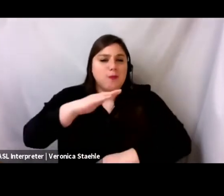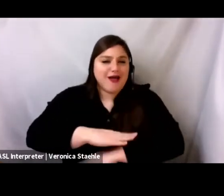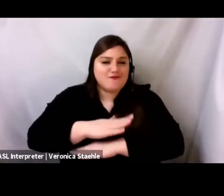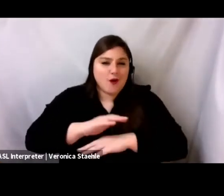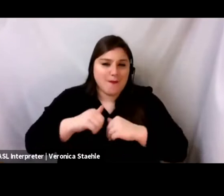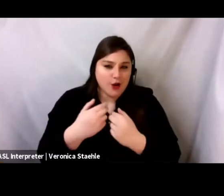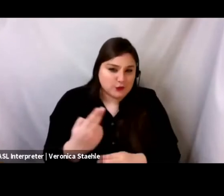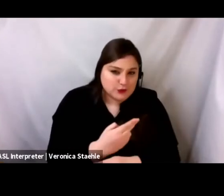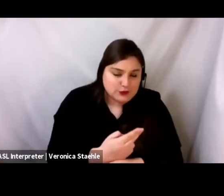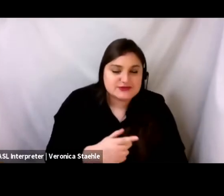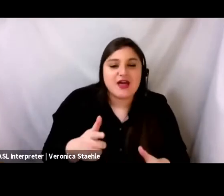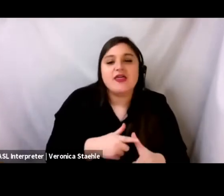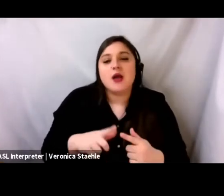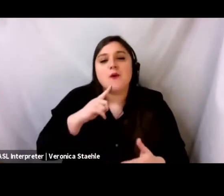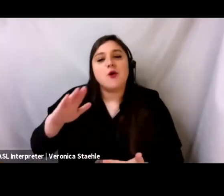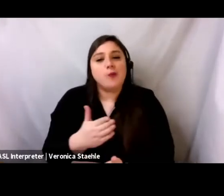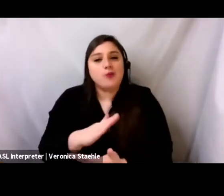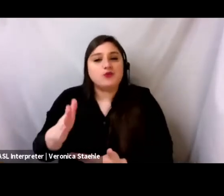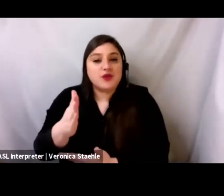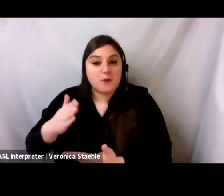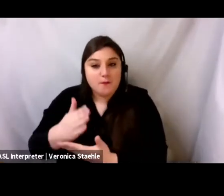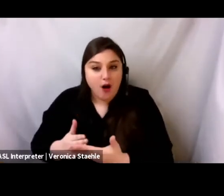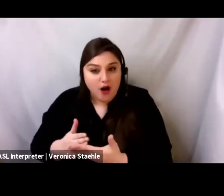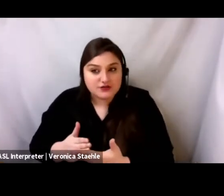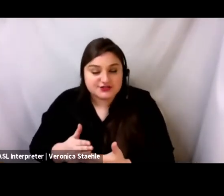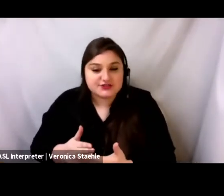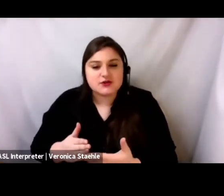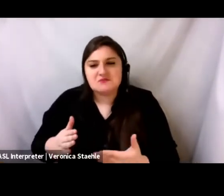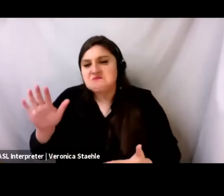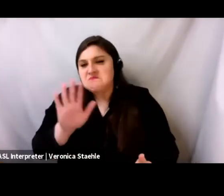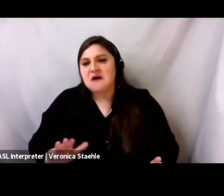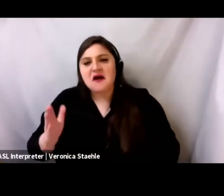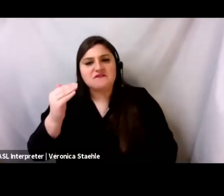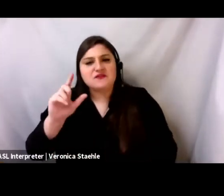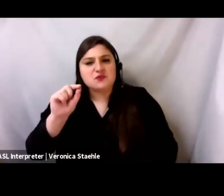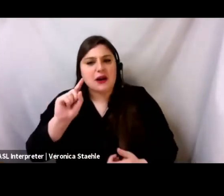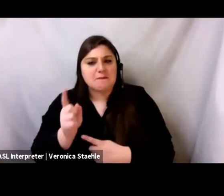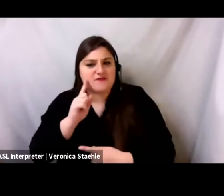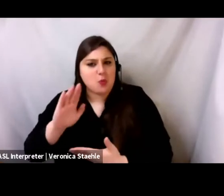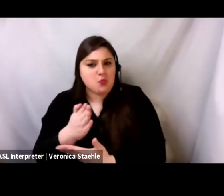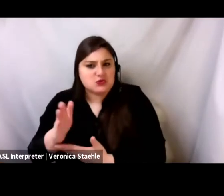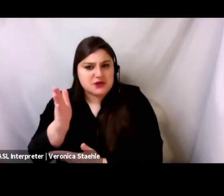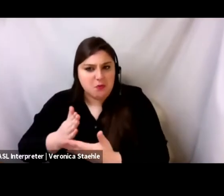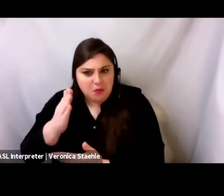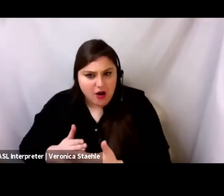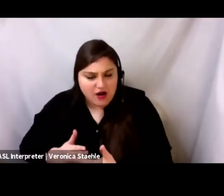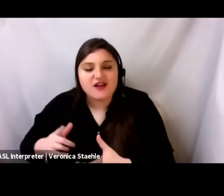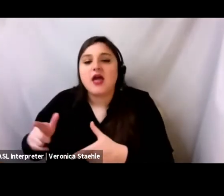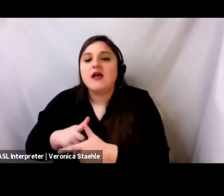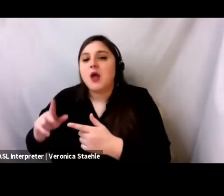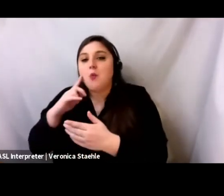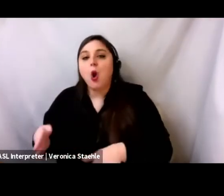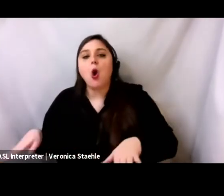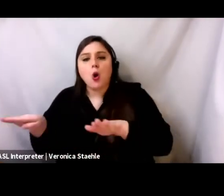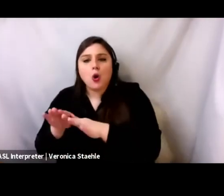be a music part by Laurent Gudel of about 15-20 minutes. And then there will be a conclusion, opening